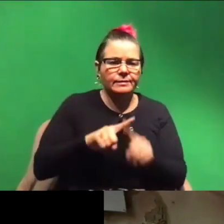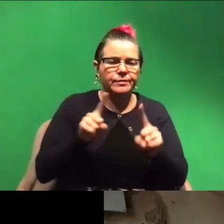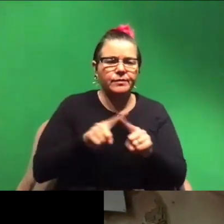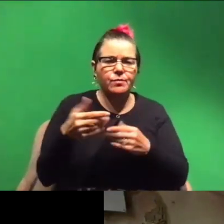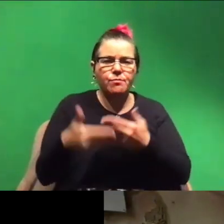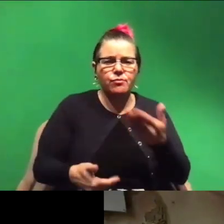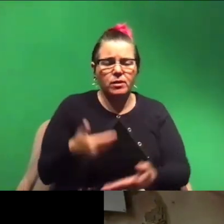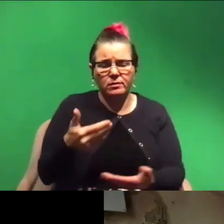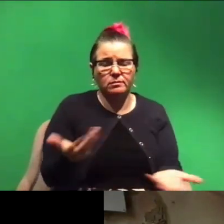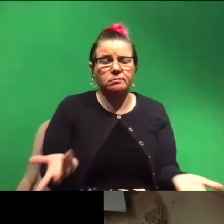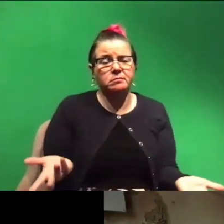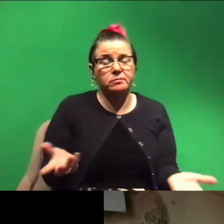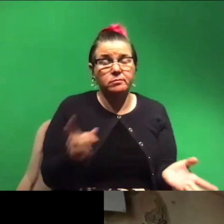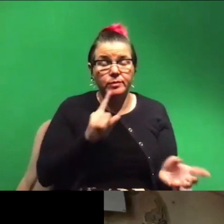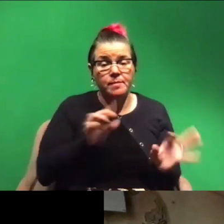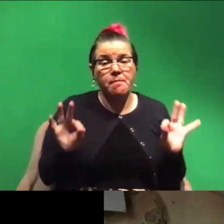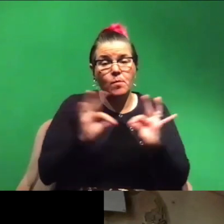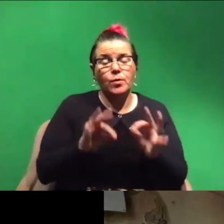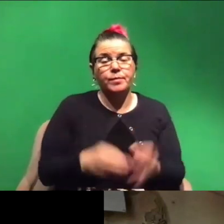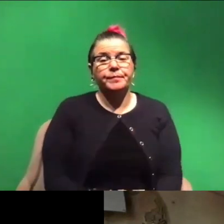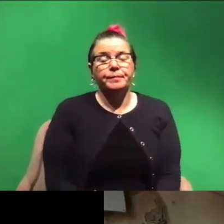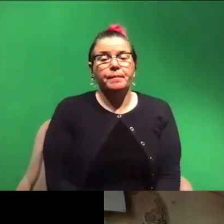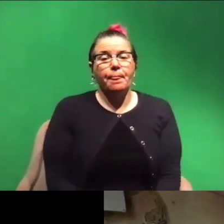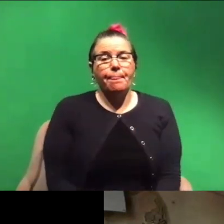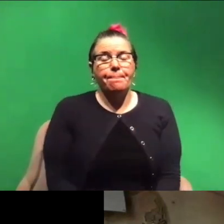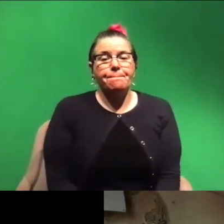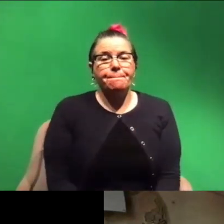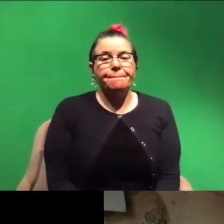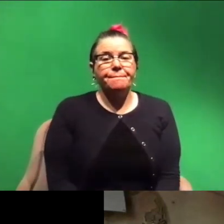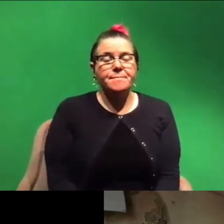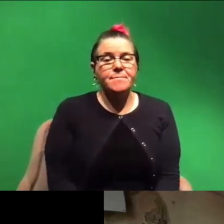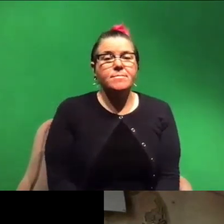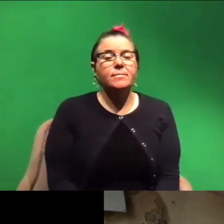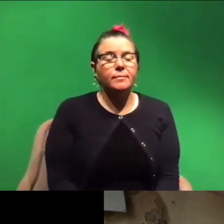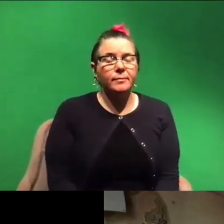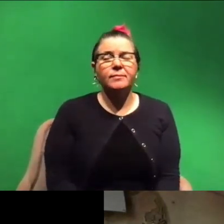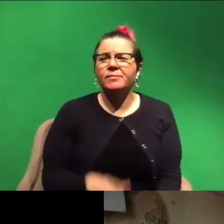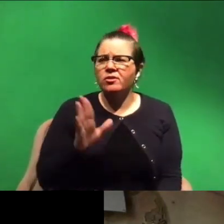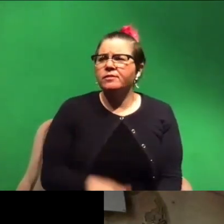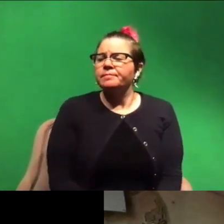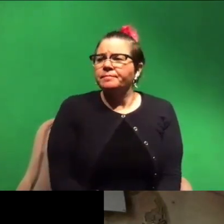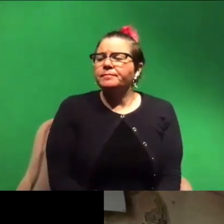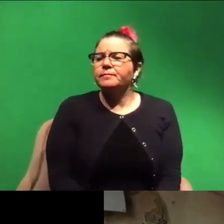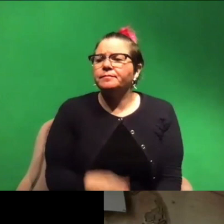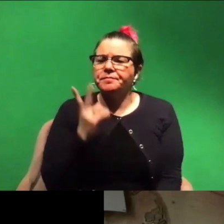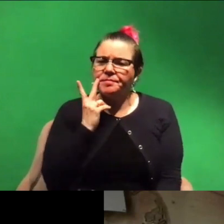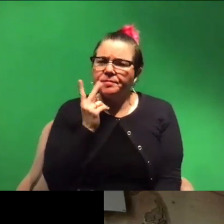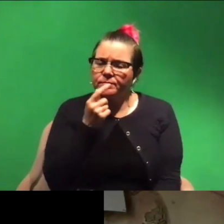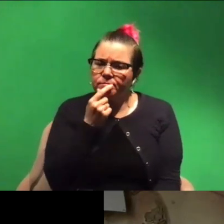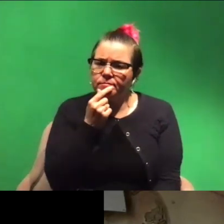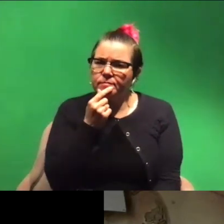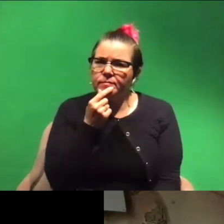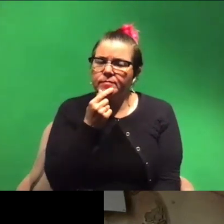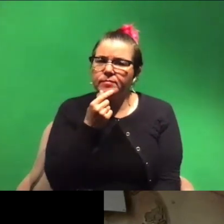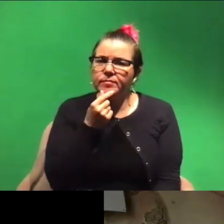is actually, super important for running our modern day society. Awesome. Let's see. Is there any volcanism